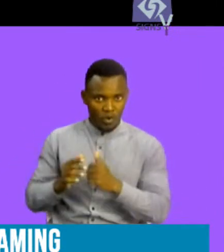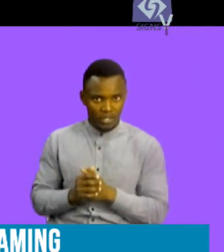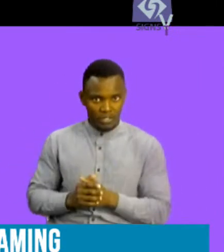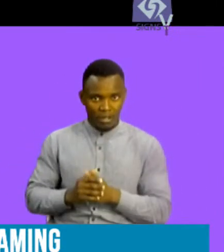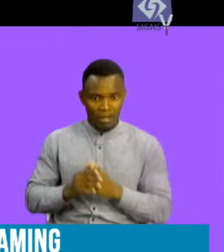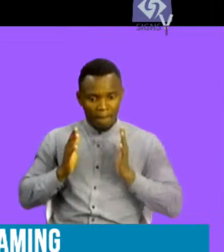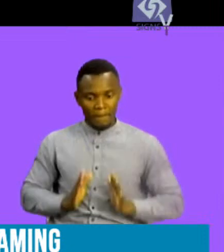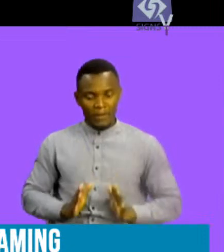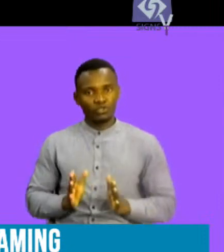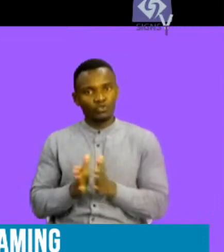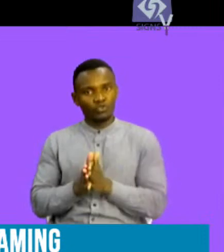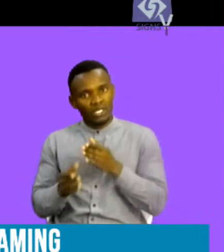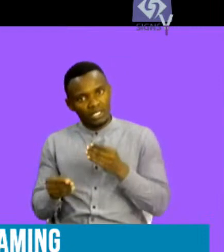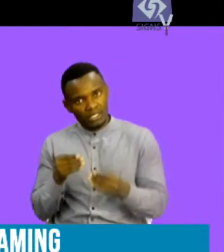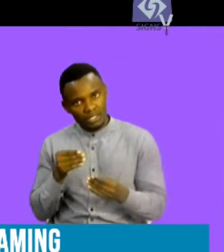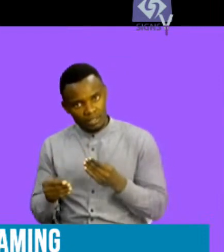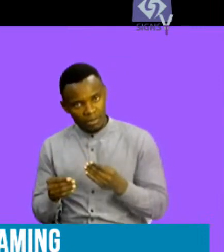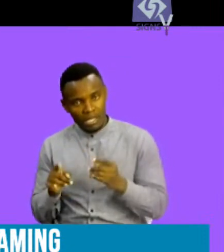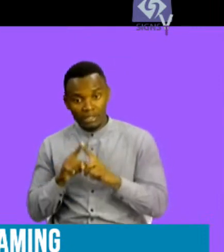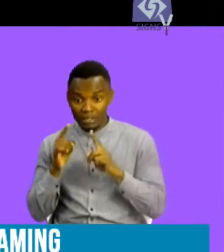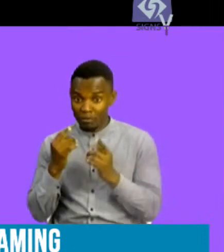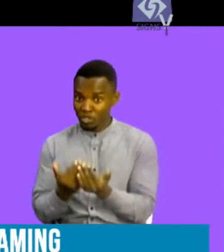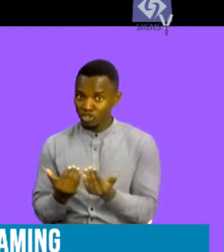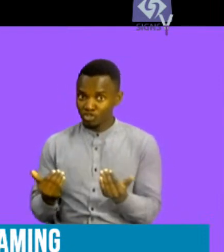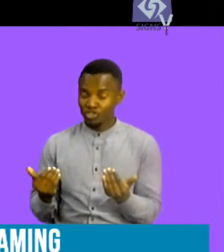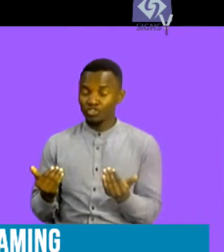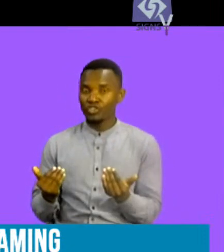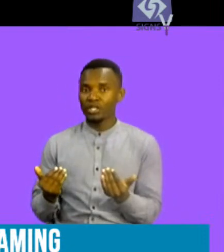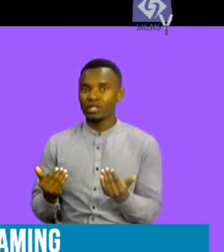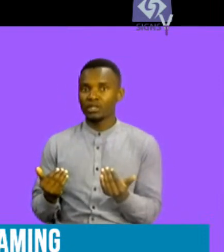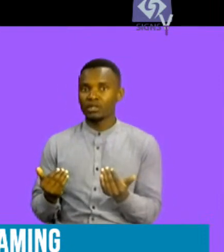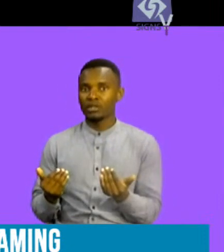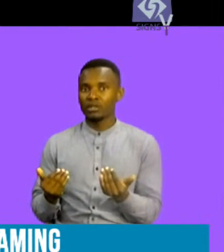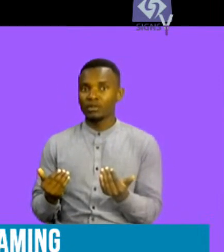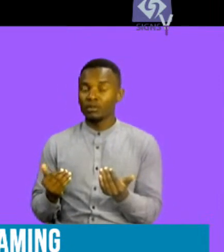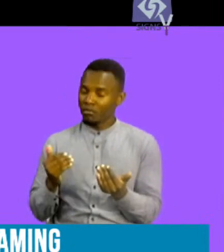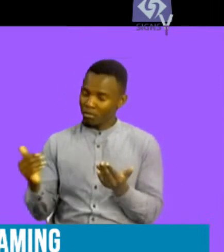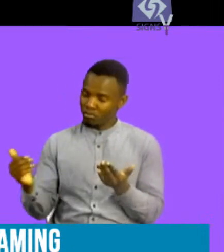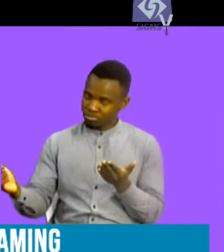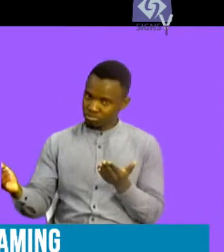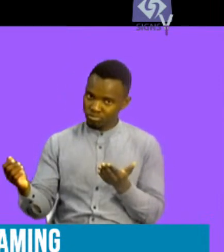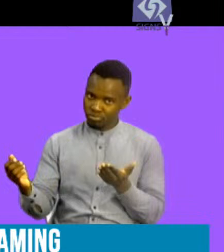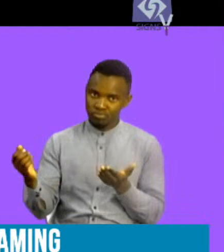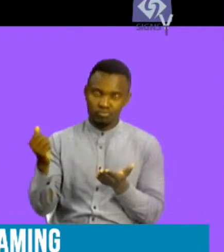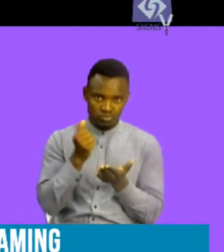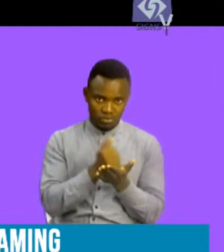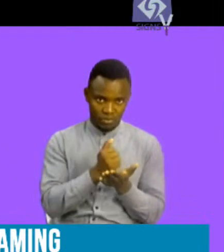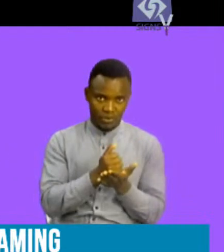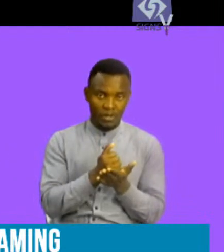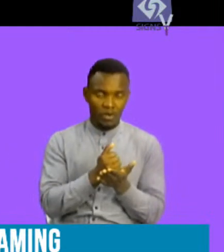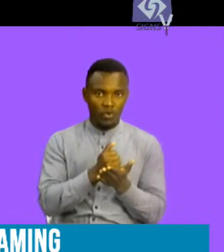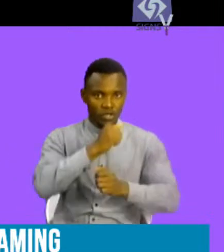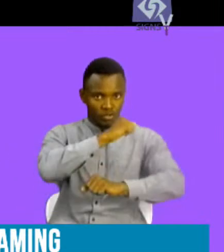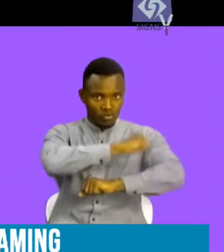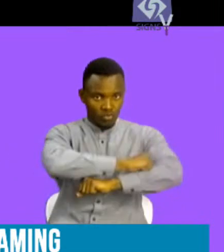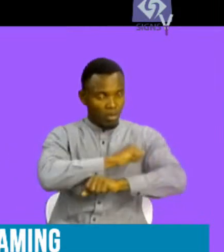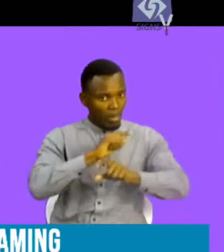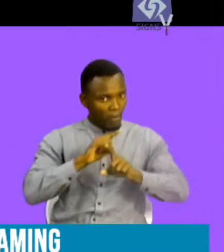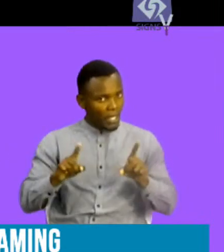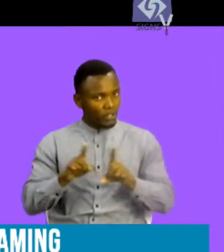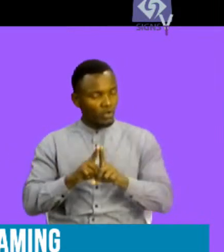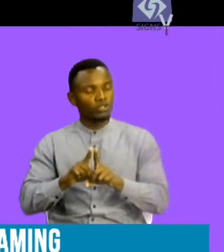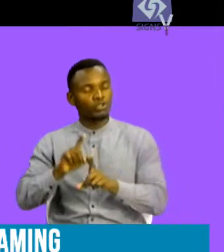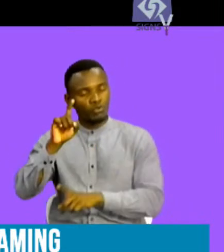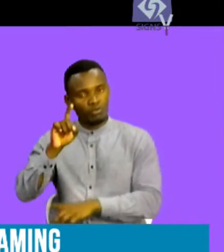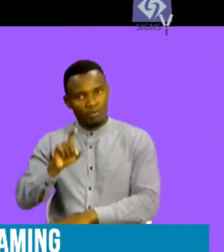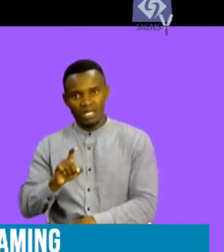people with disabilities and children, as you rightly said, Yeah. are enrolled in schools. But we must also look at what